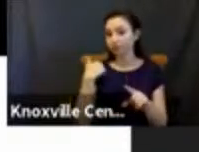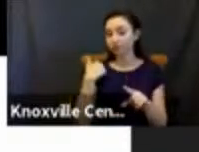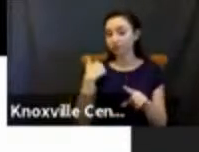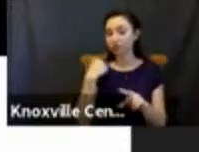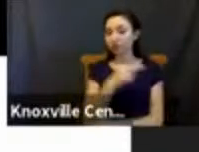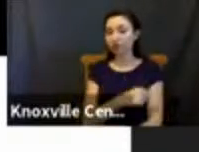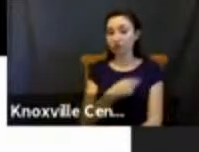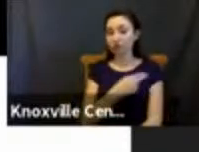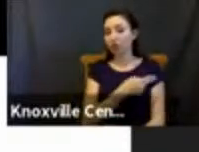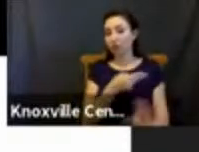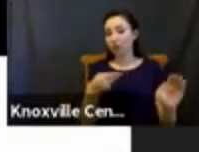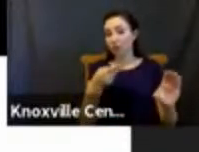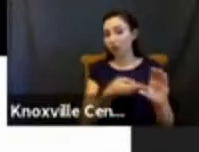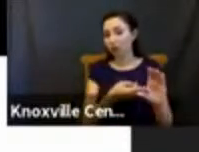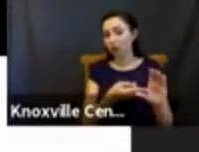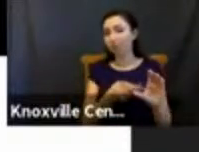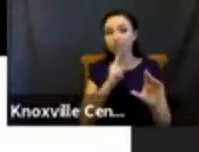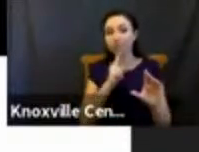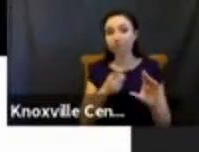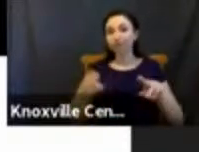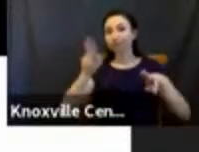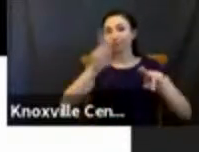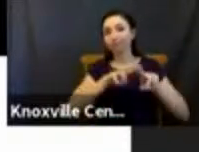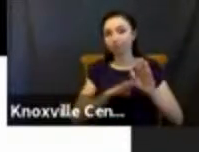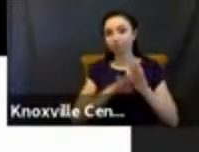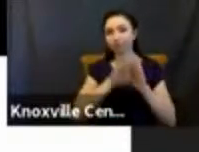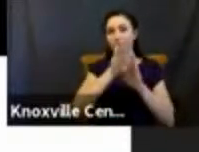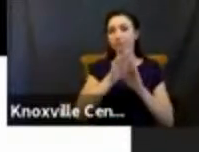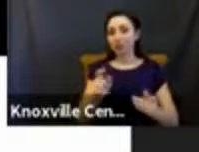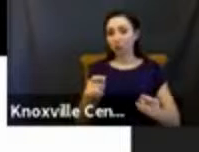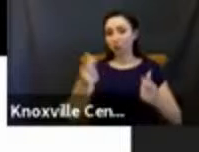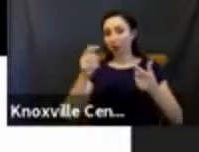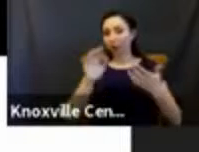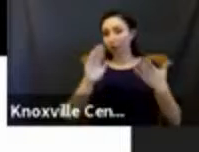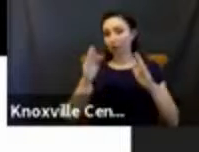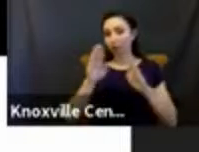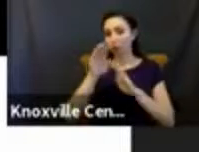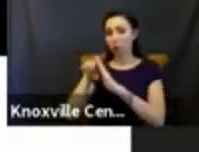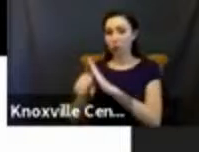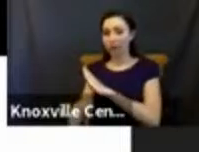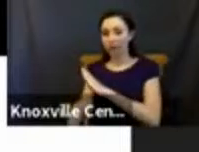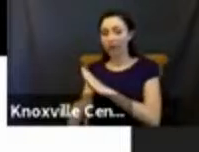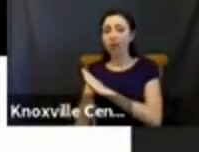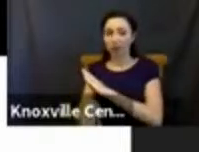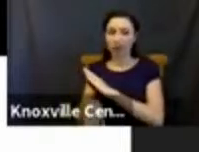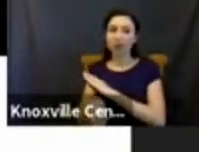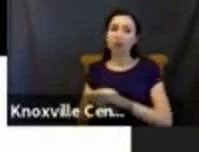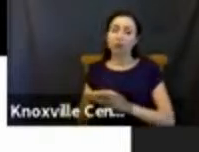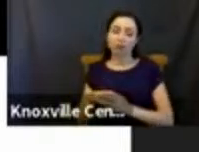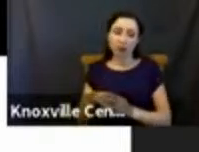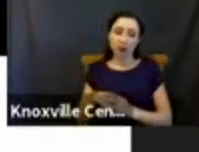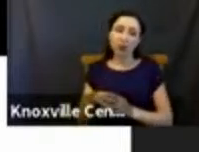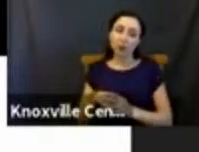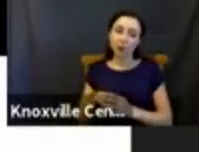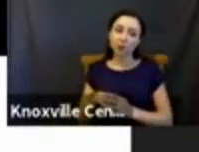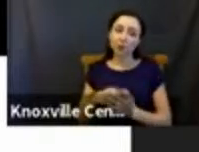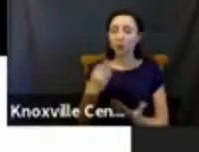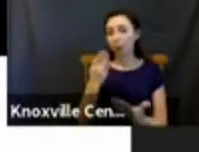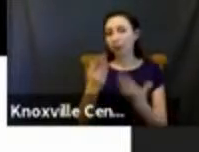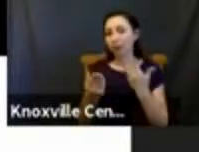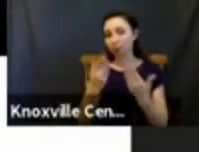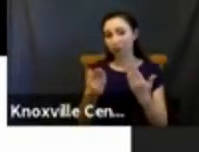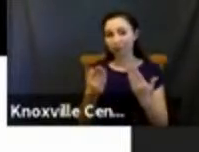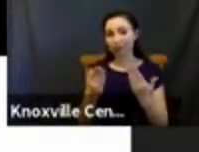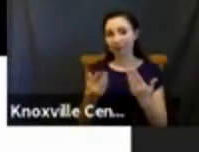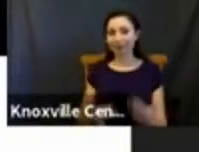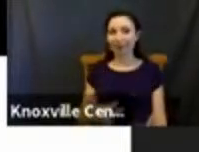hospitalizations seem to go up much faster than they come down. And so we may kind of stack spikes on top